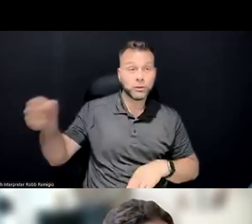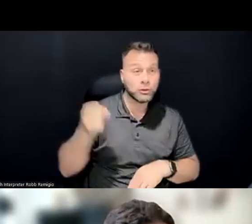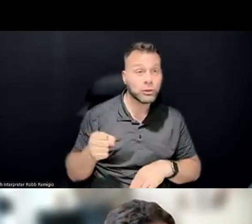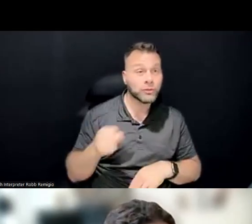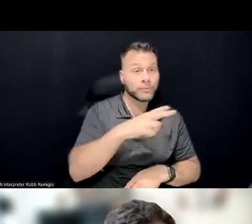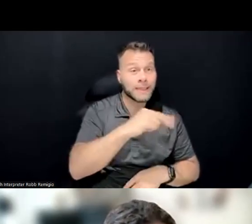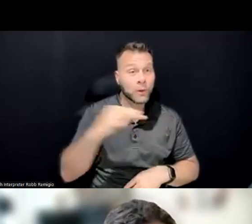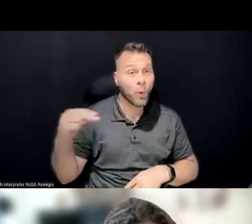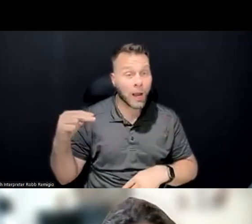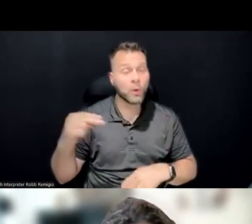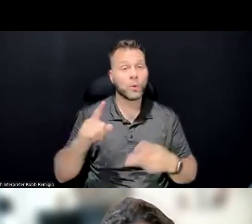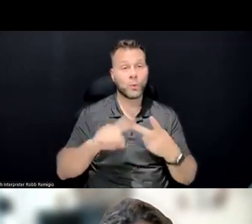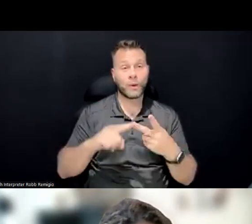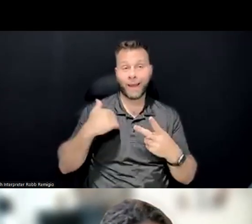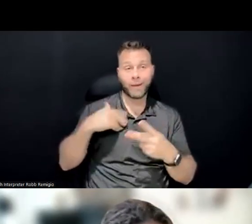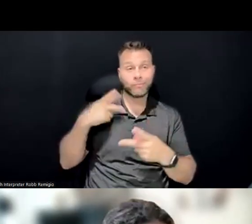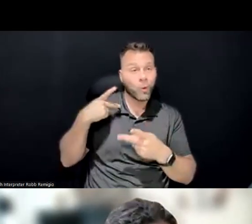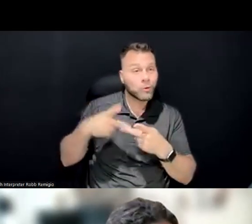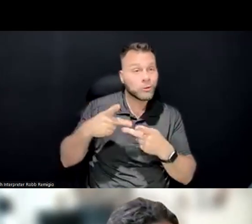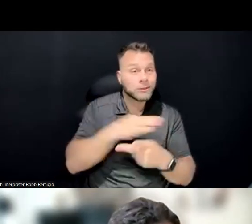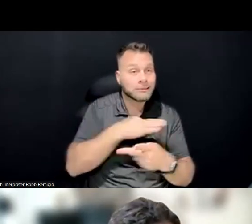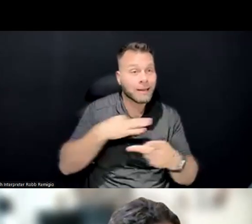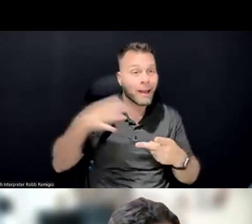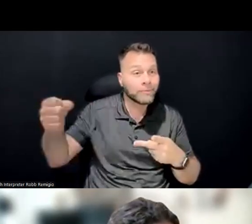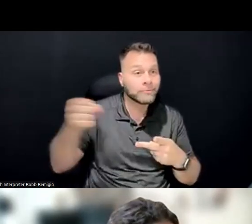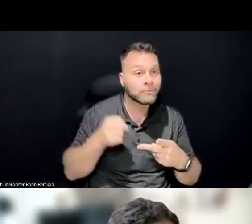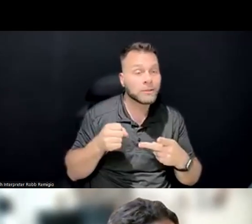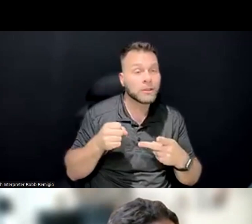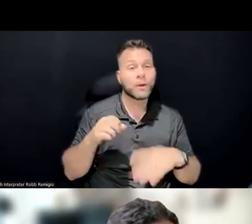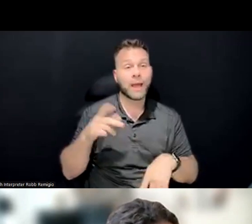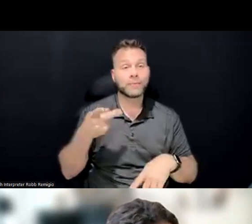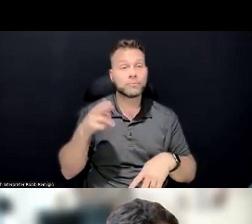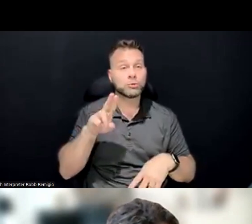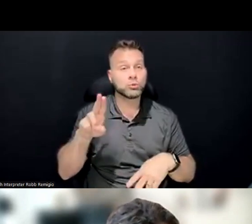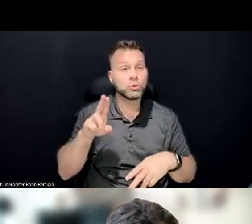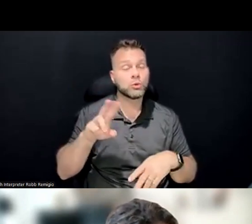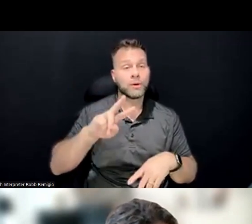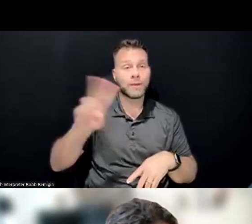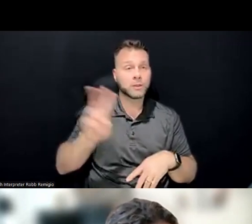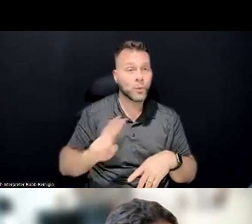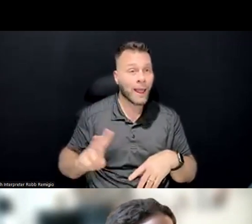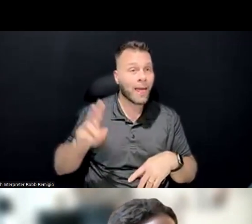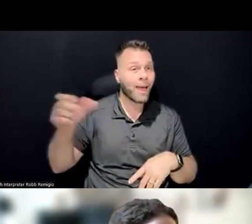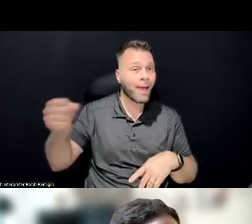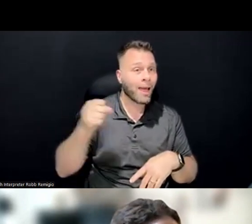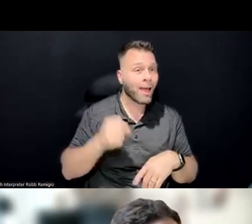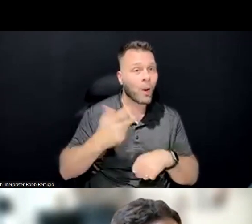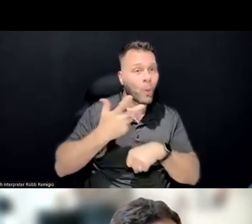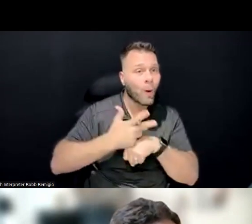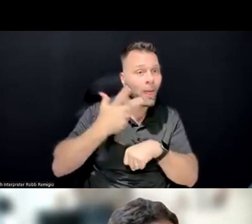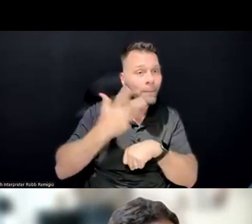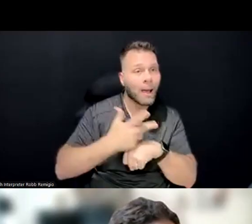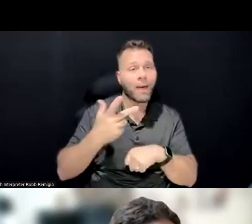have staff from Portugal, Peru, Venezuela, Guatemala,